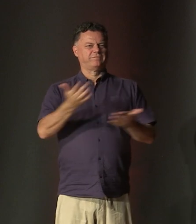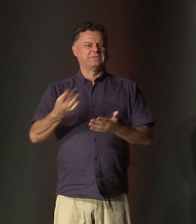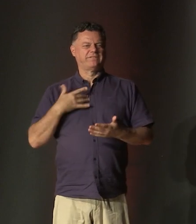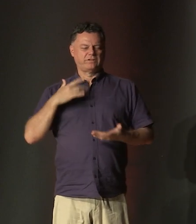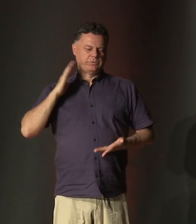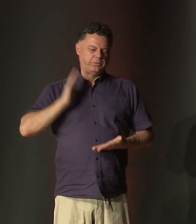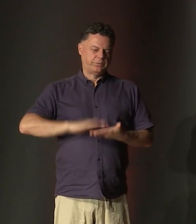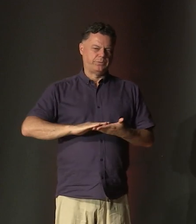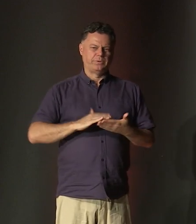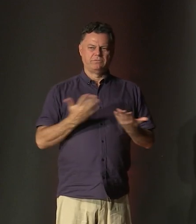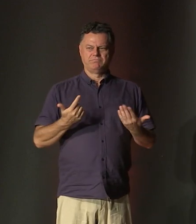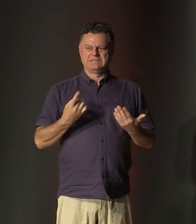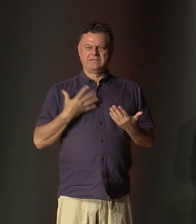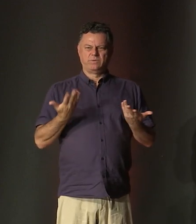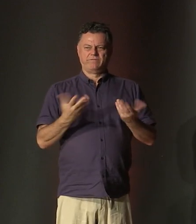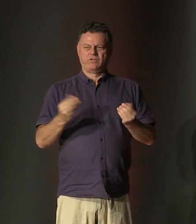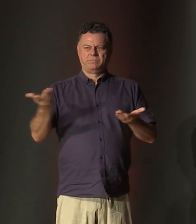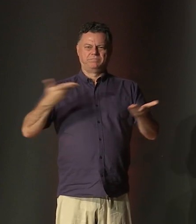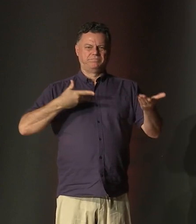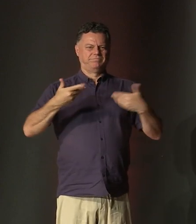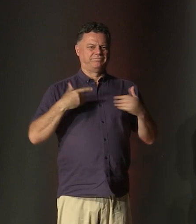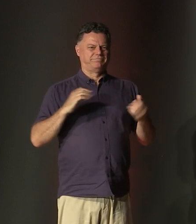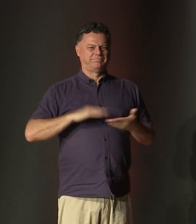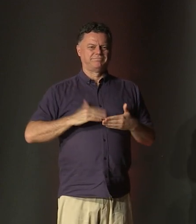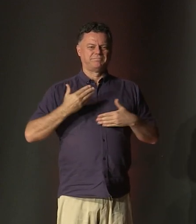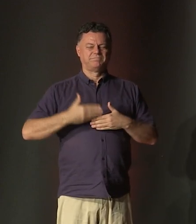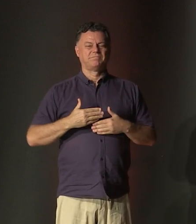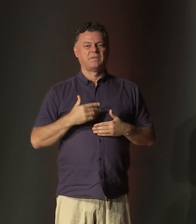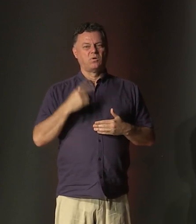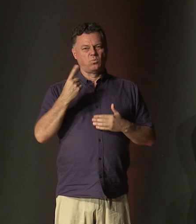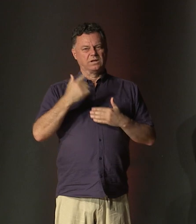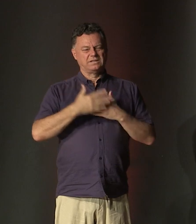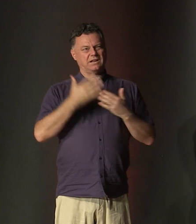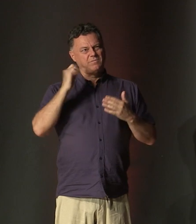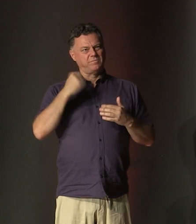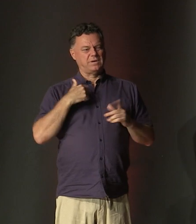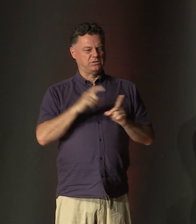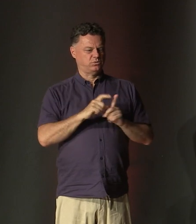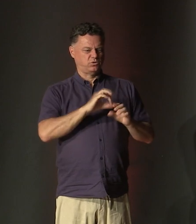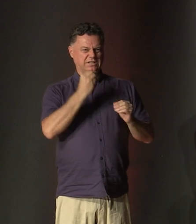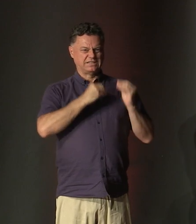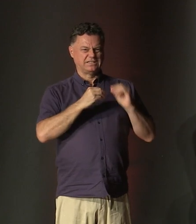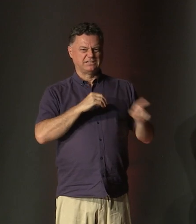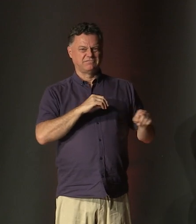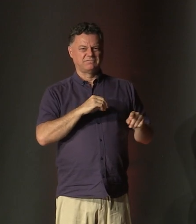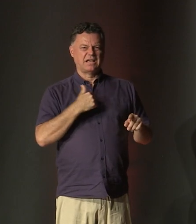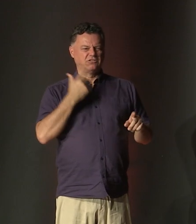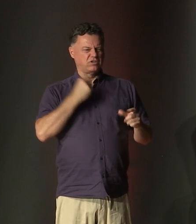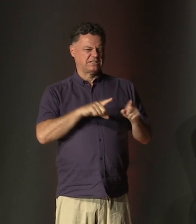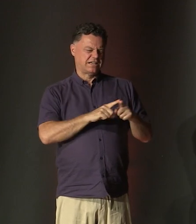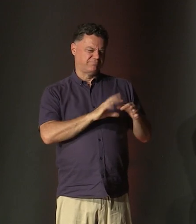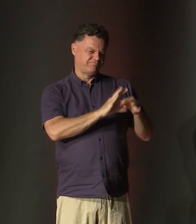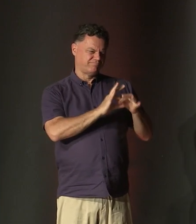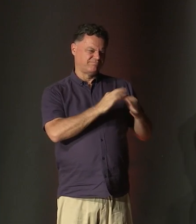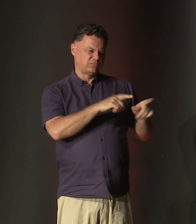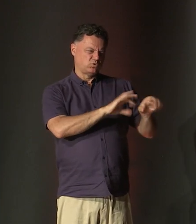One day, I was doing my thing about not eating. I think I was trying to be in solidarity with